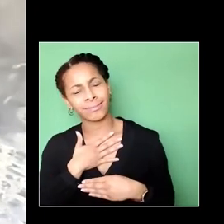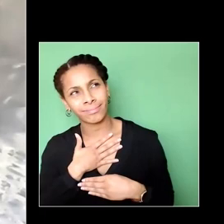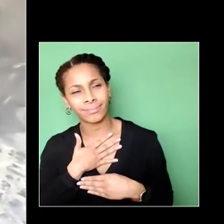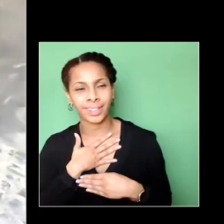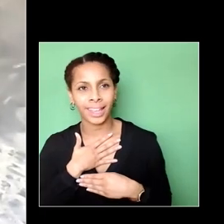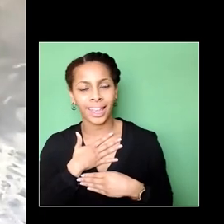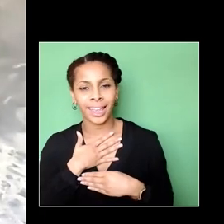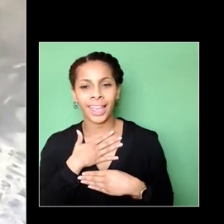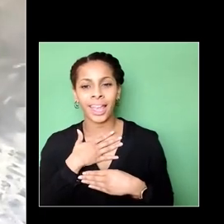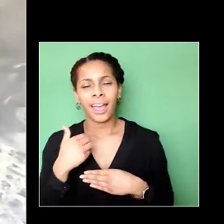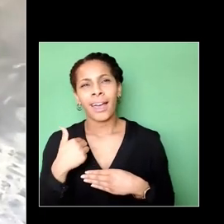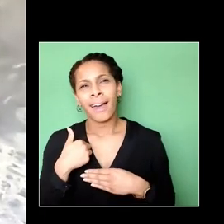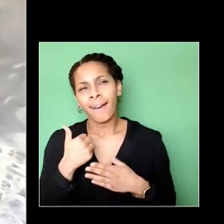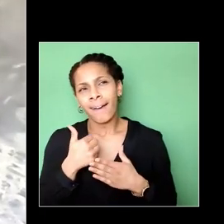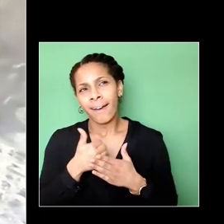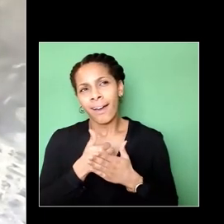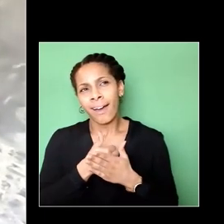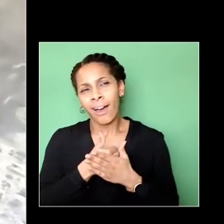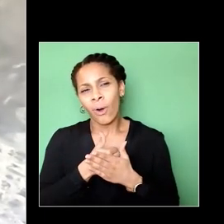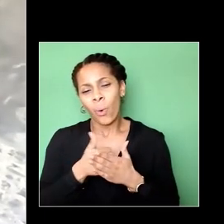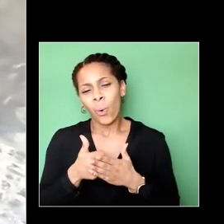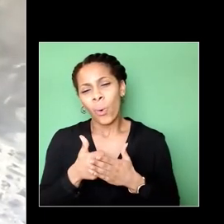I always think